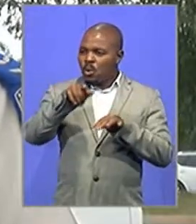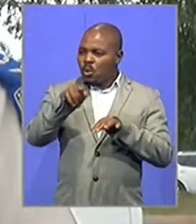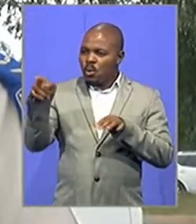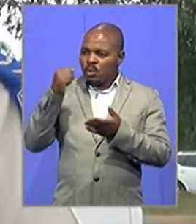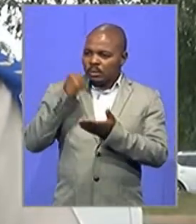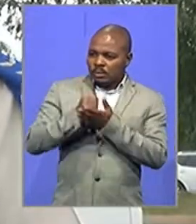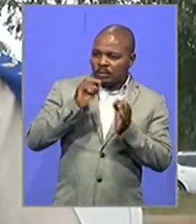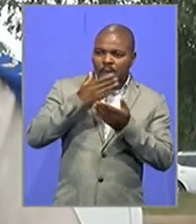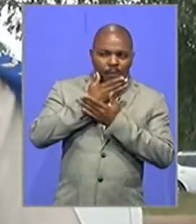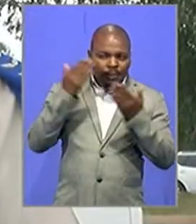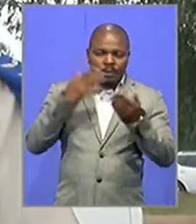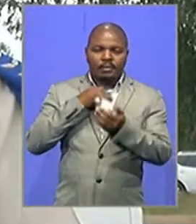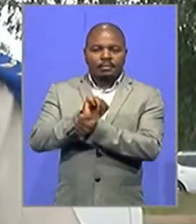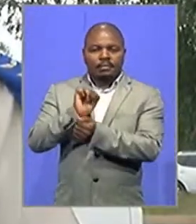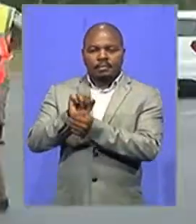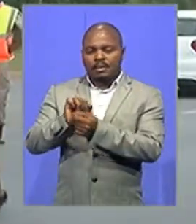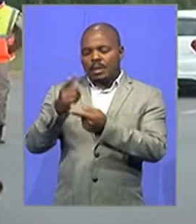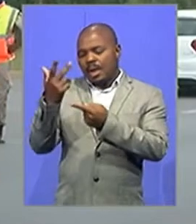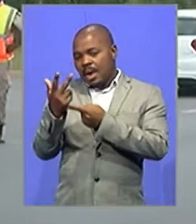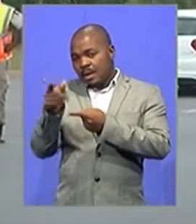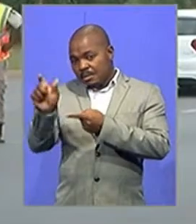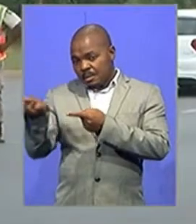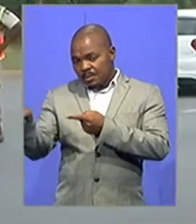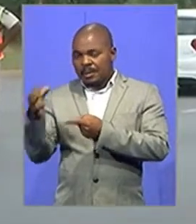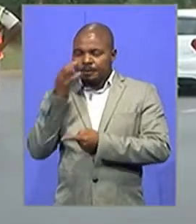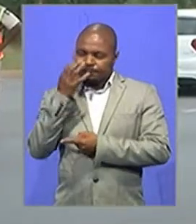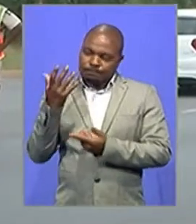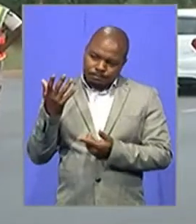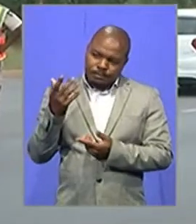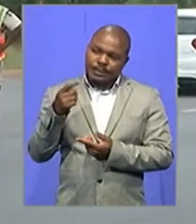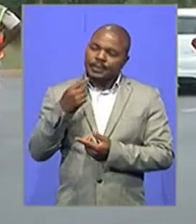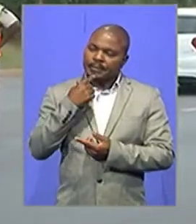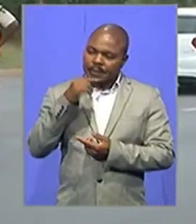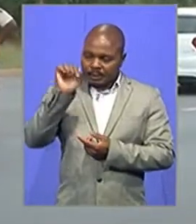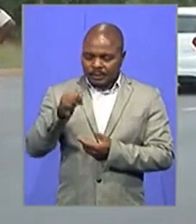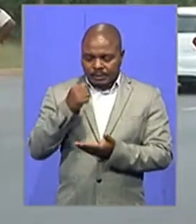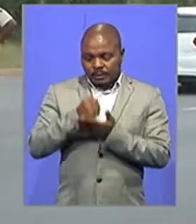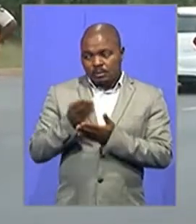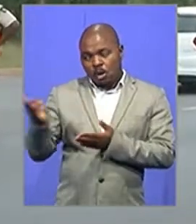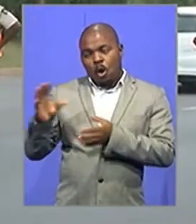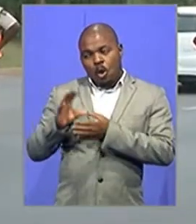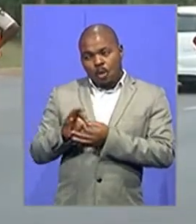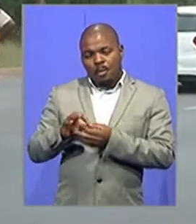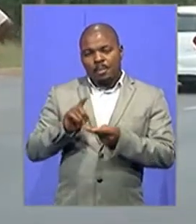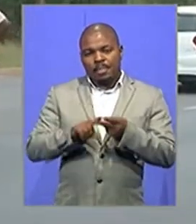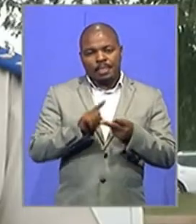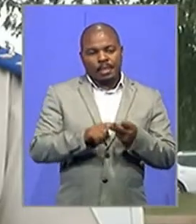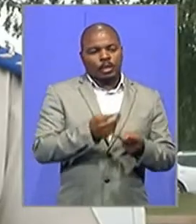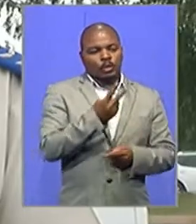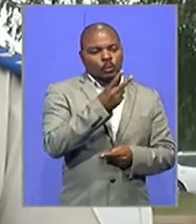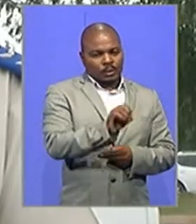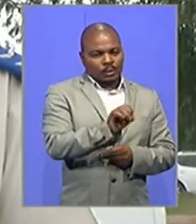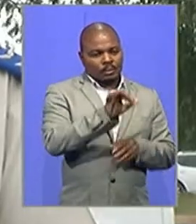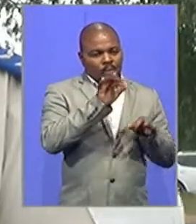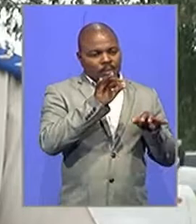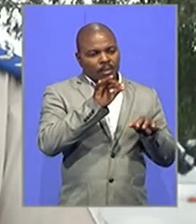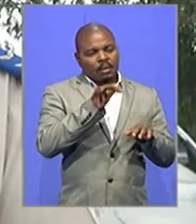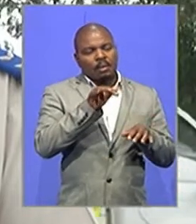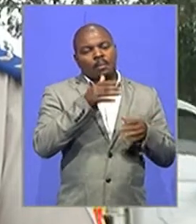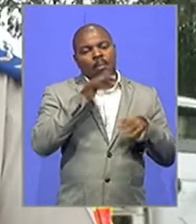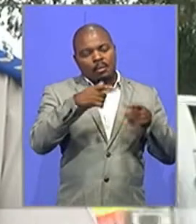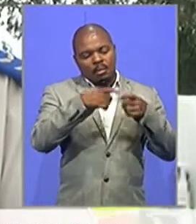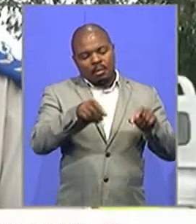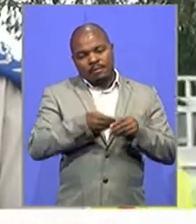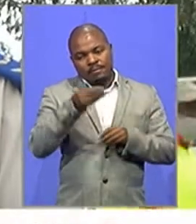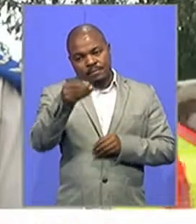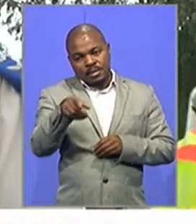which 8 could prove that their document was at home. We have 20 warrants of arrest, people who failed to pay their fines over